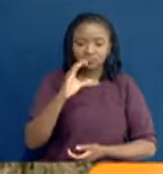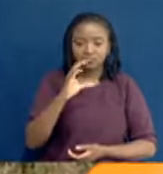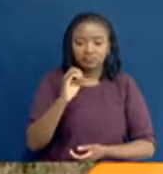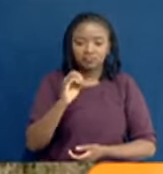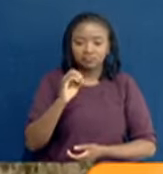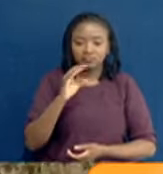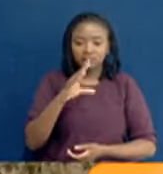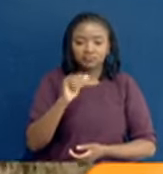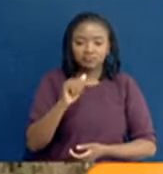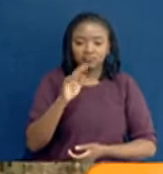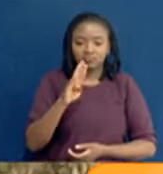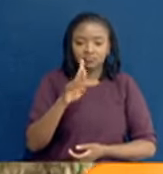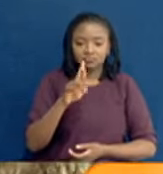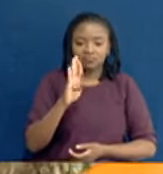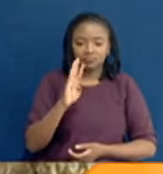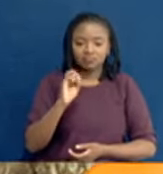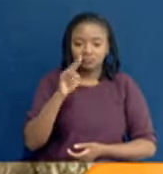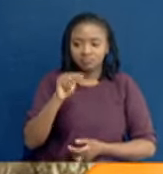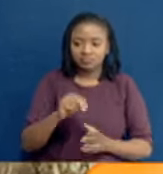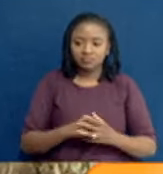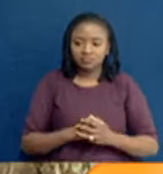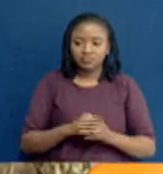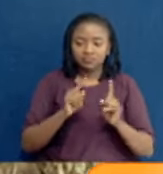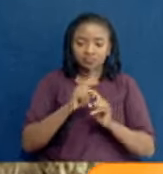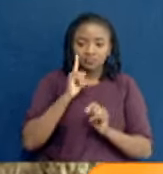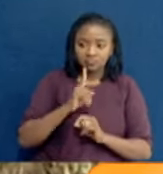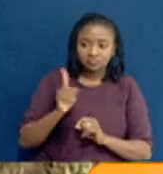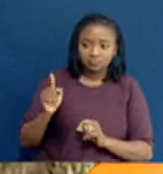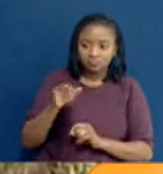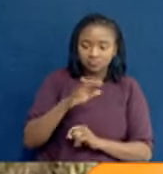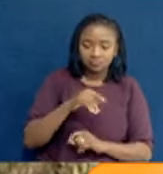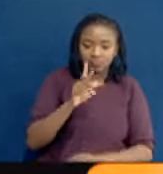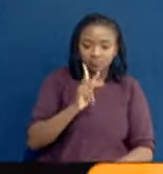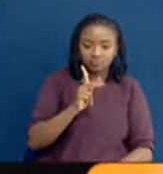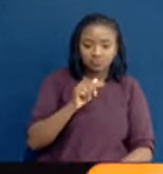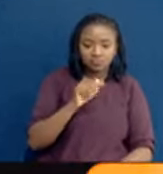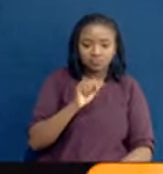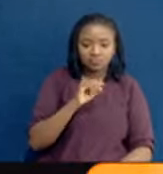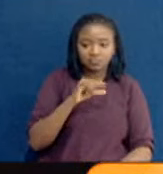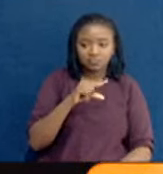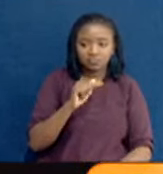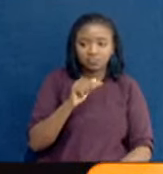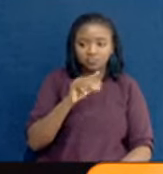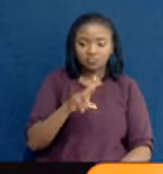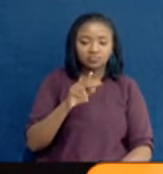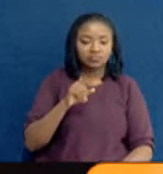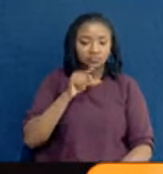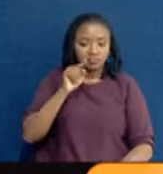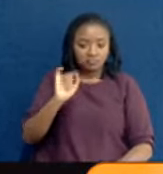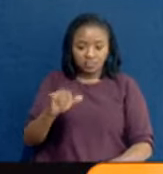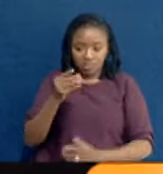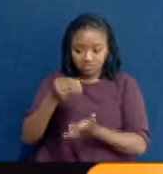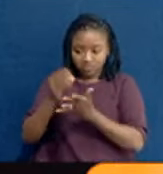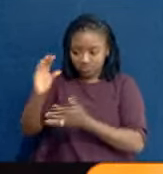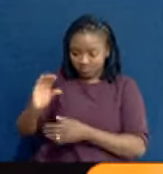For Kasigao and Mgeno Community Wildlife Conservancies, carbon money has elevated the projects